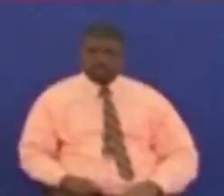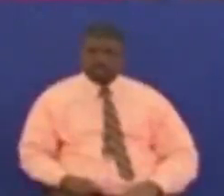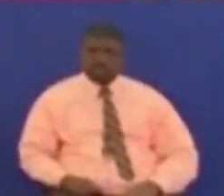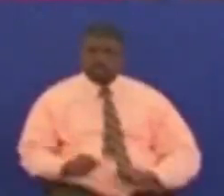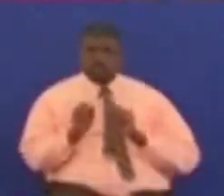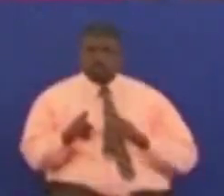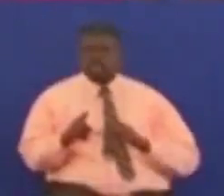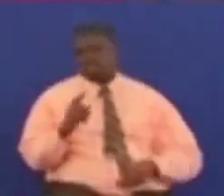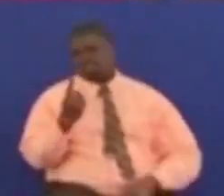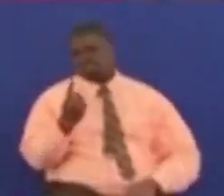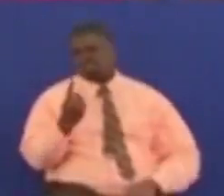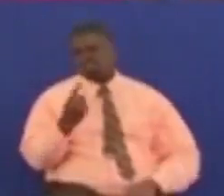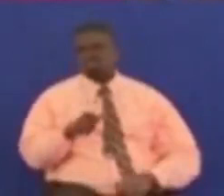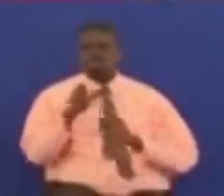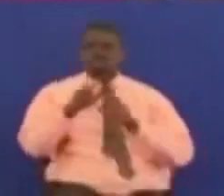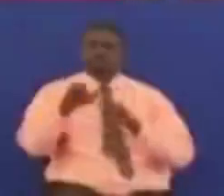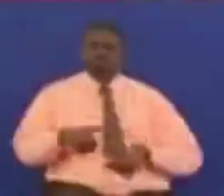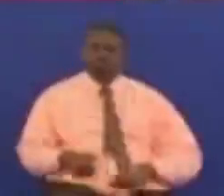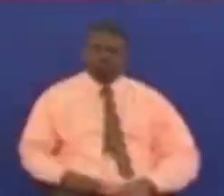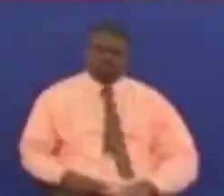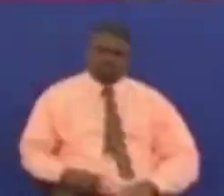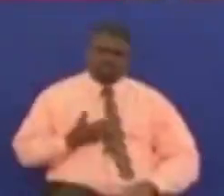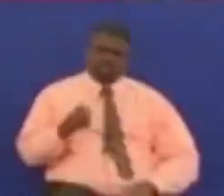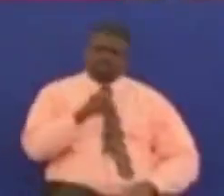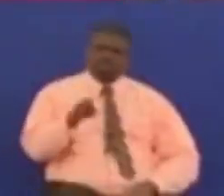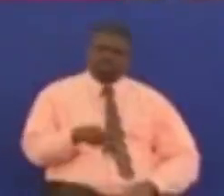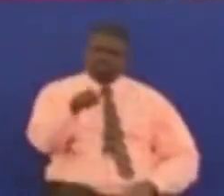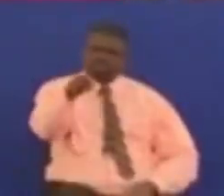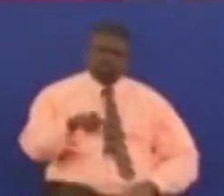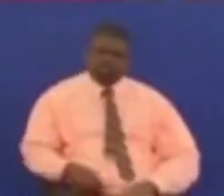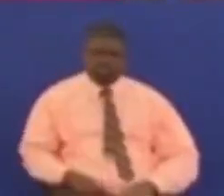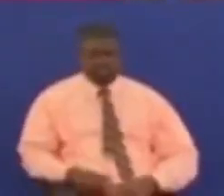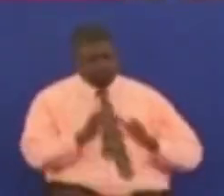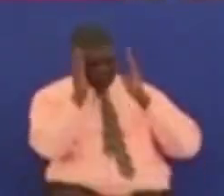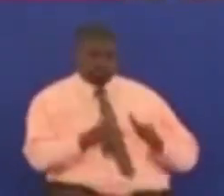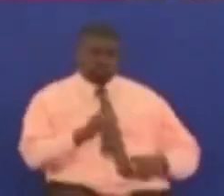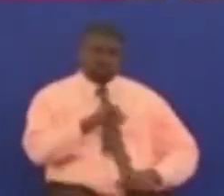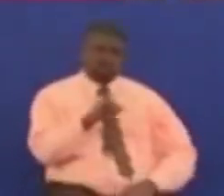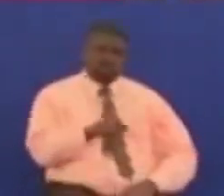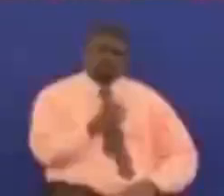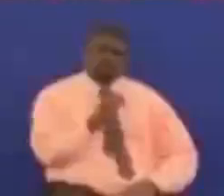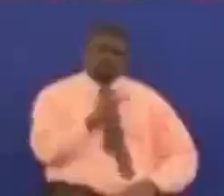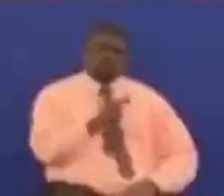okay, there's one member of parliament who has reason to ask you a question. Honorable Judith Kapinga.